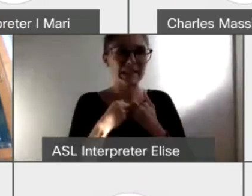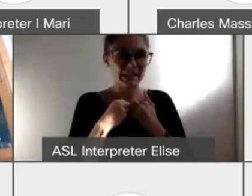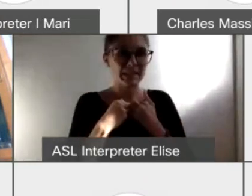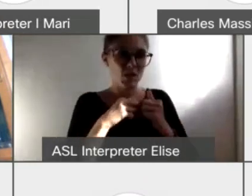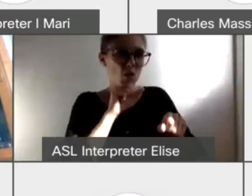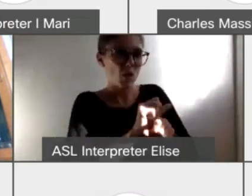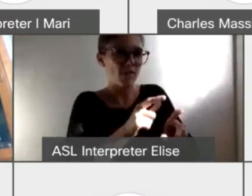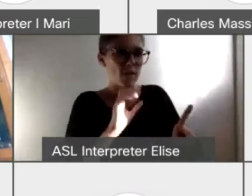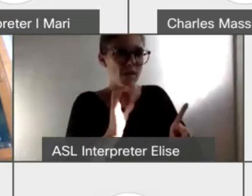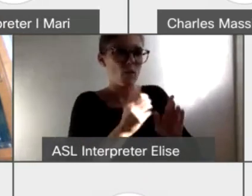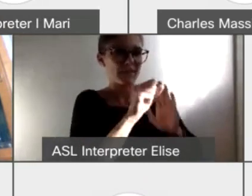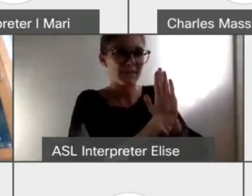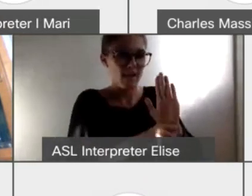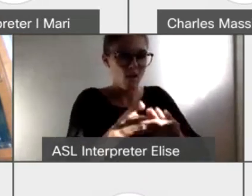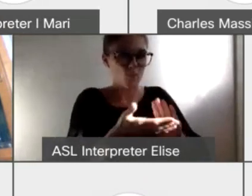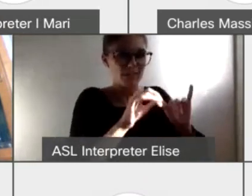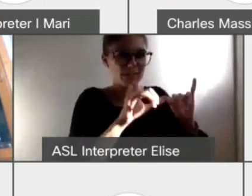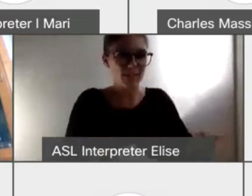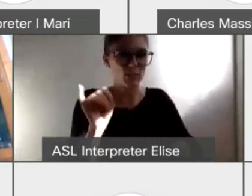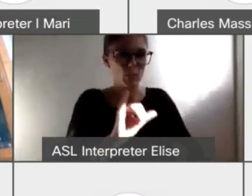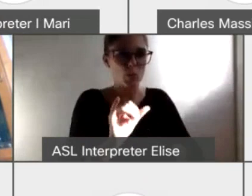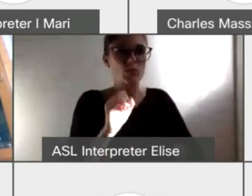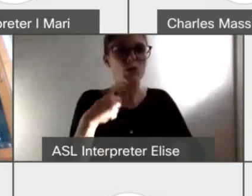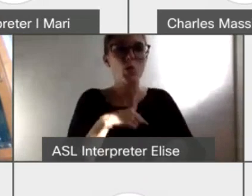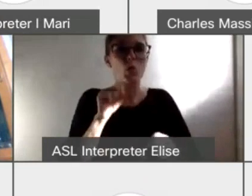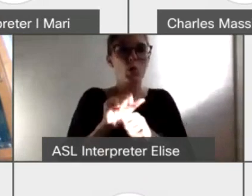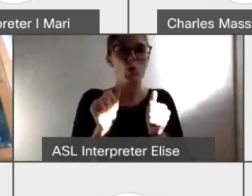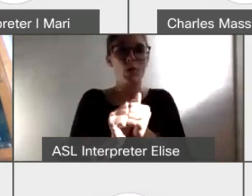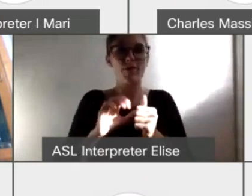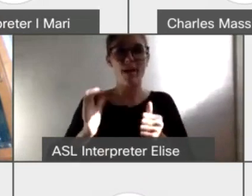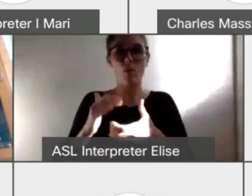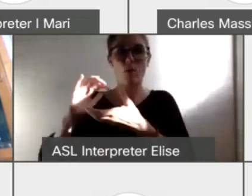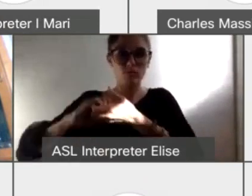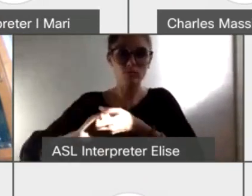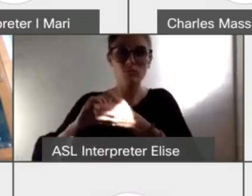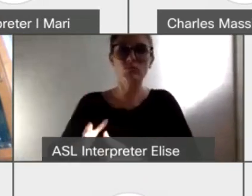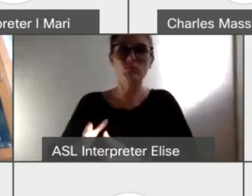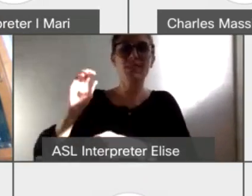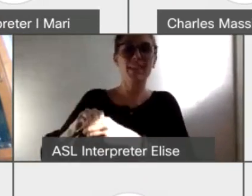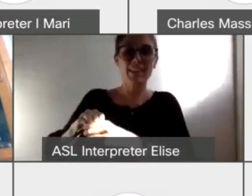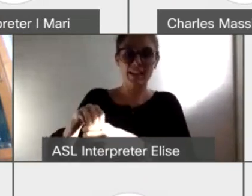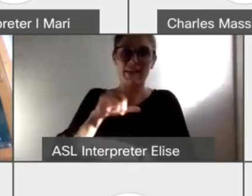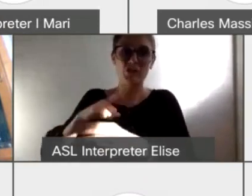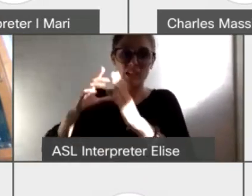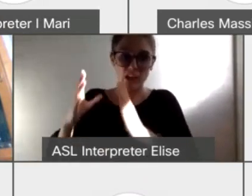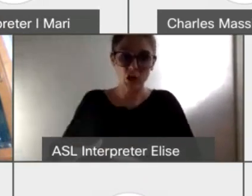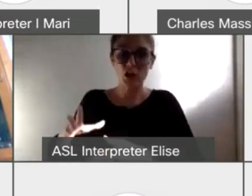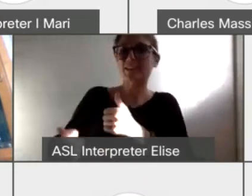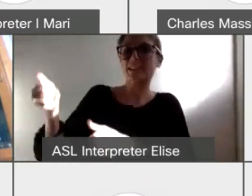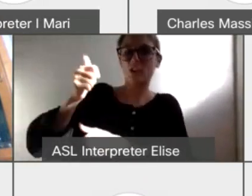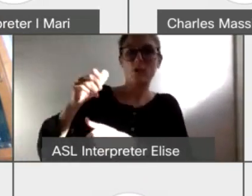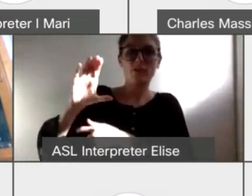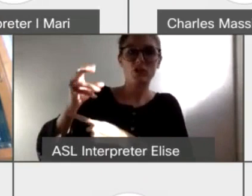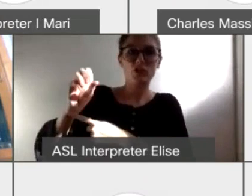system as well. And so working with, again, our colleagues in the executive chamber and the division of the budget and the legislature to make sure that we are also able